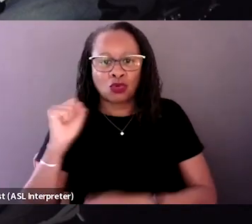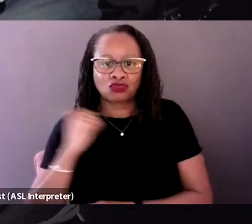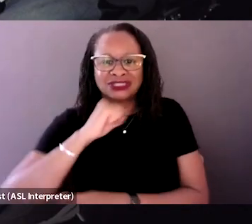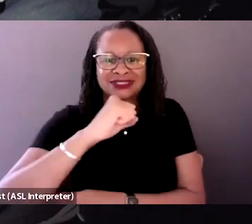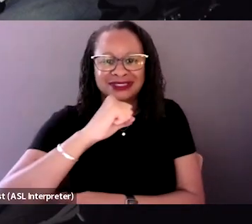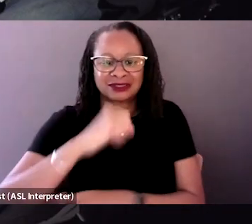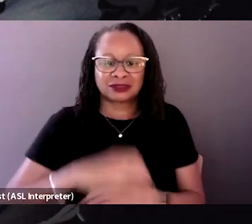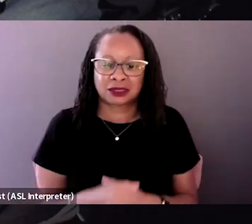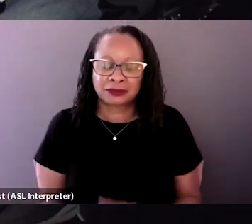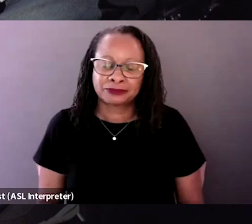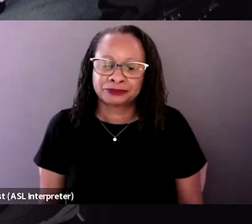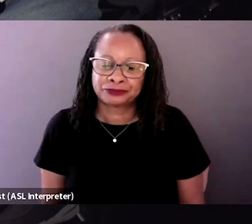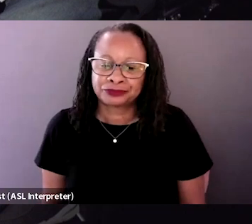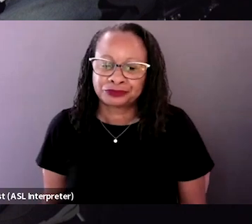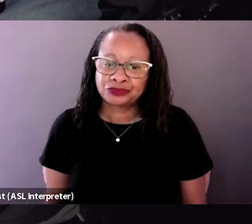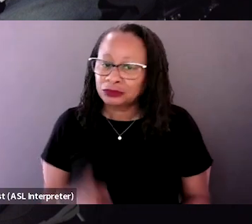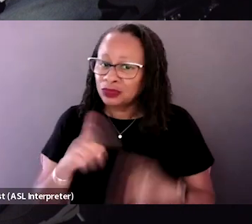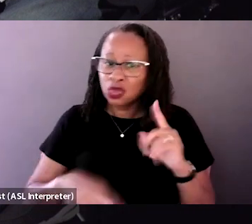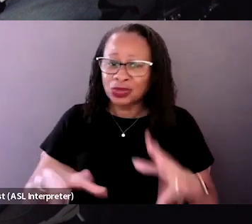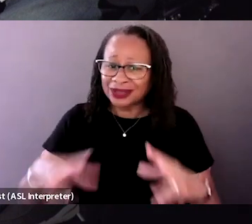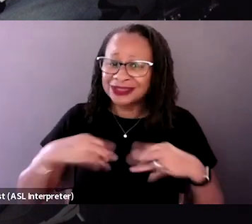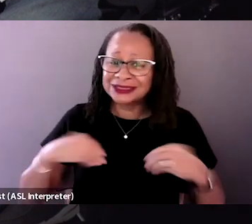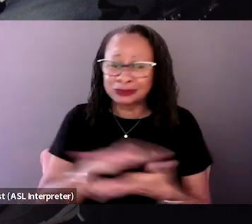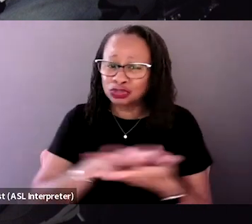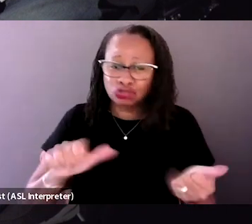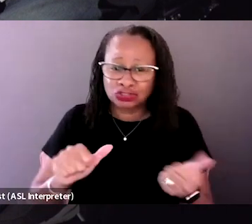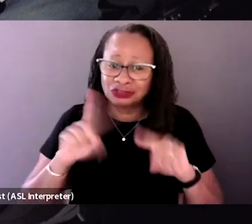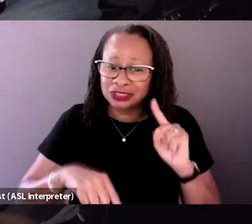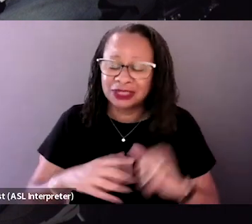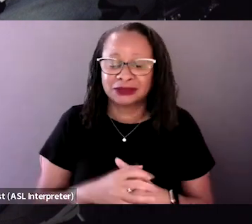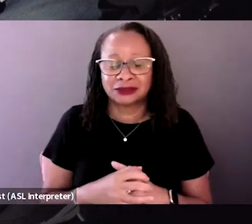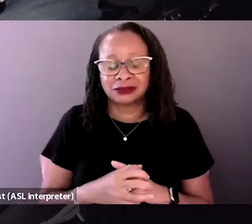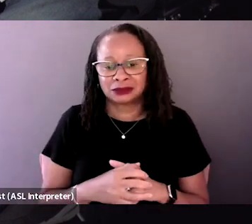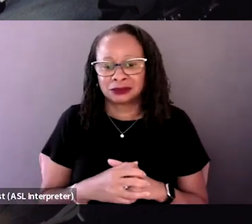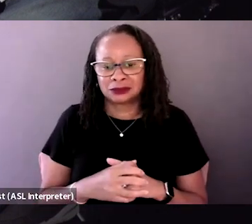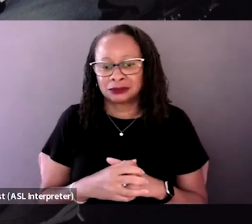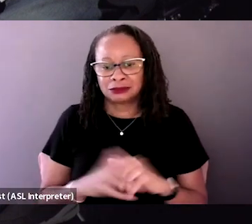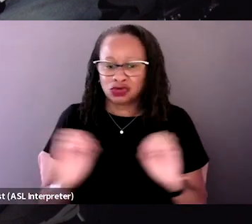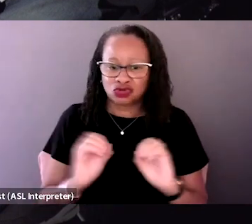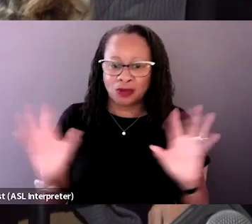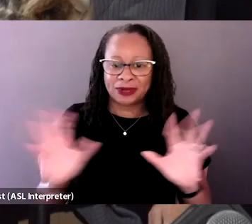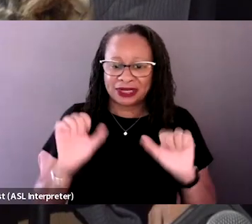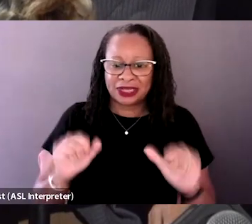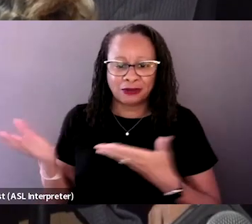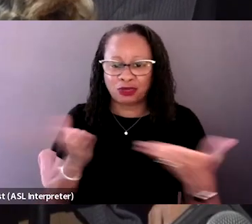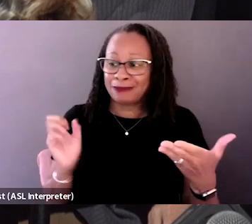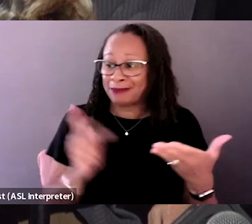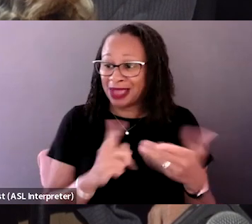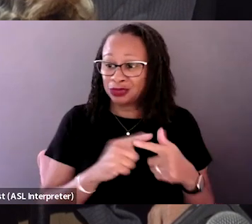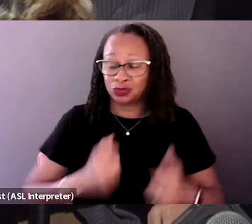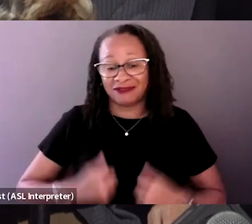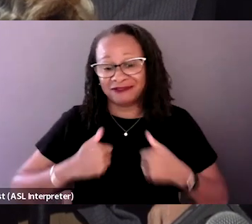never can fix this destruction. We never, nobody